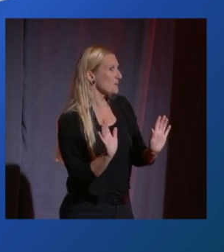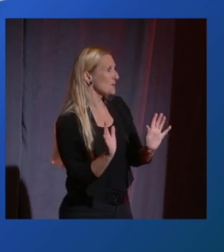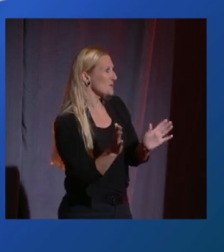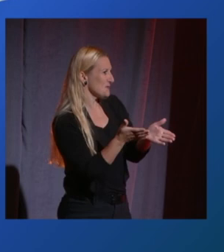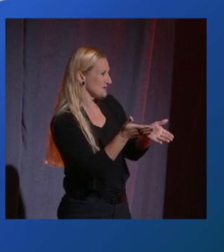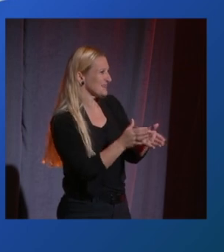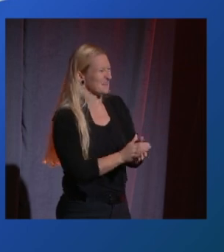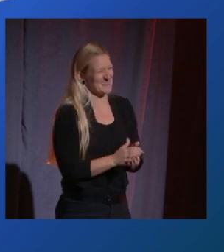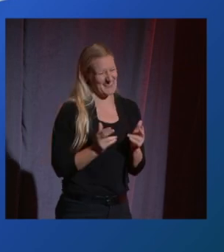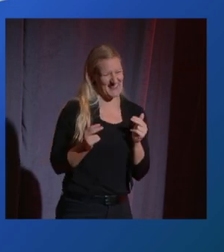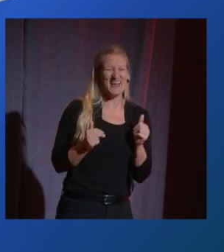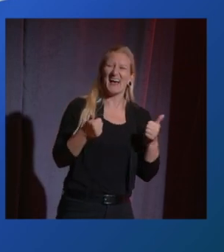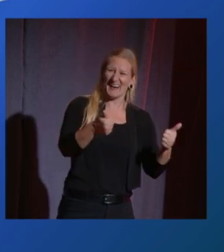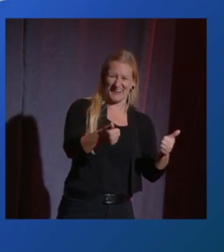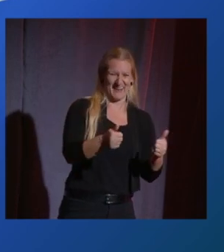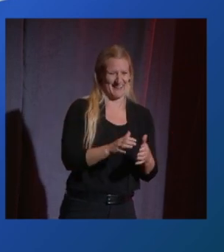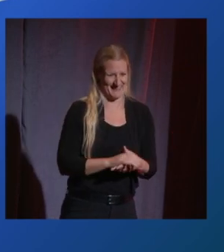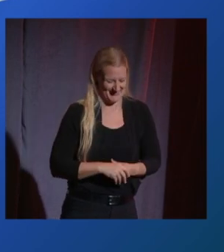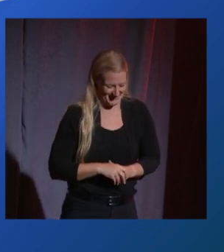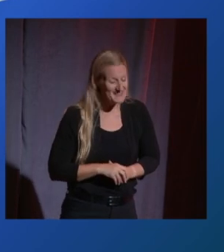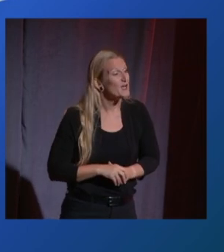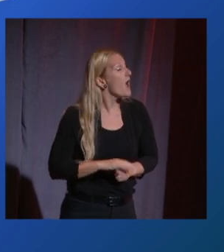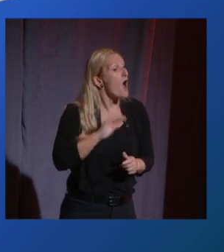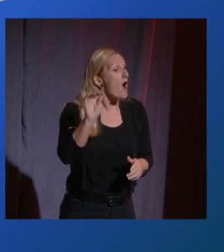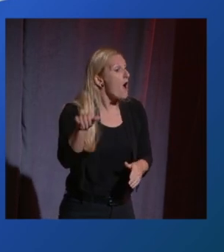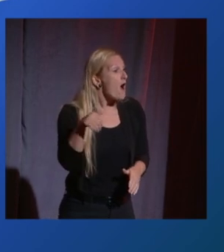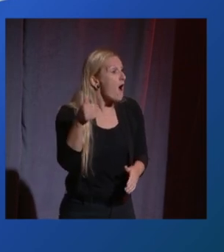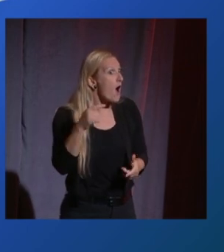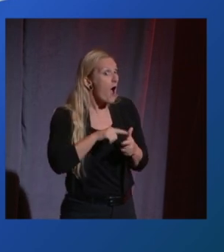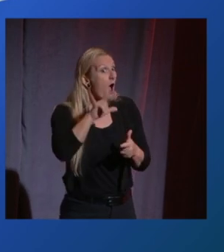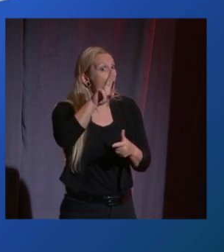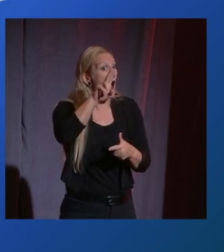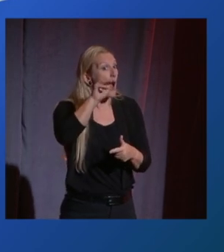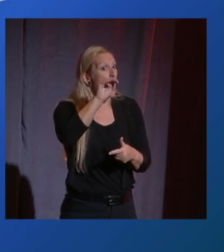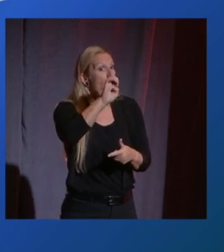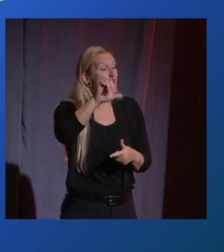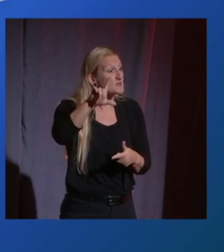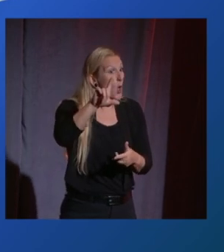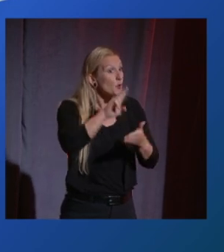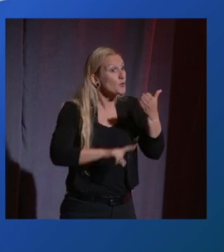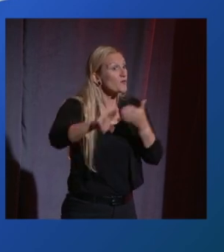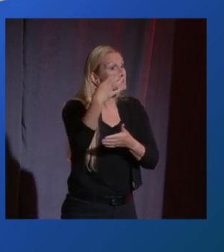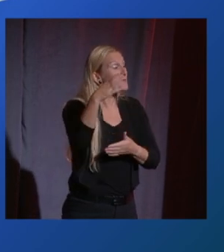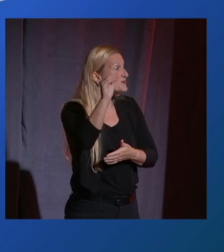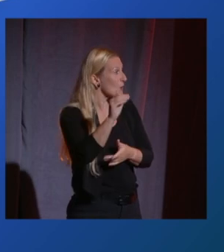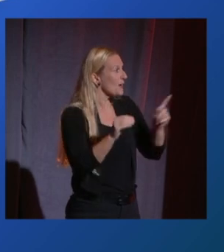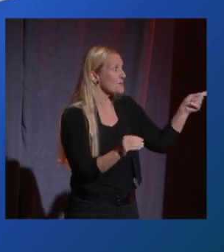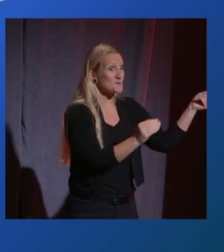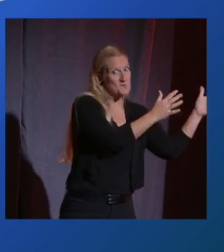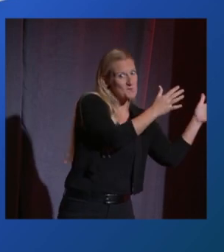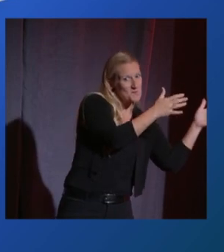Louis oh they're shy anybody from amsel University of Missouri